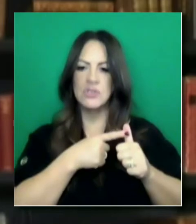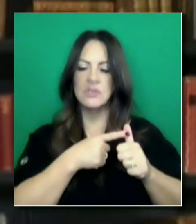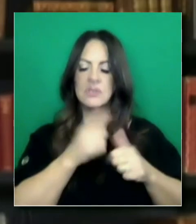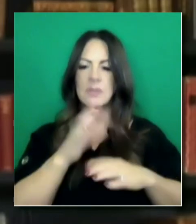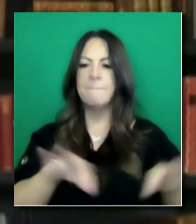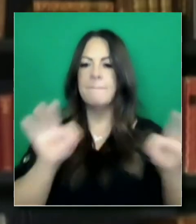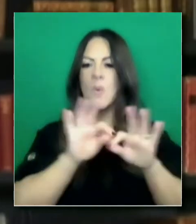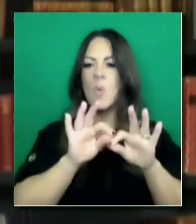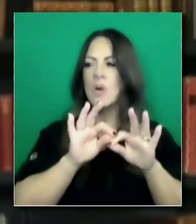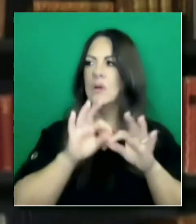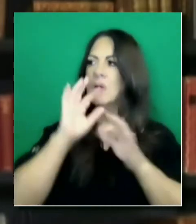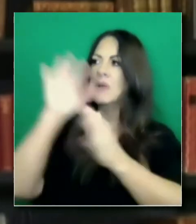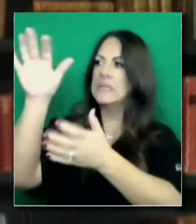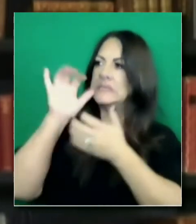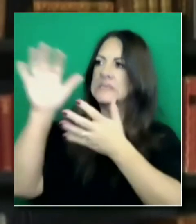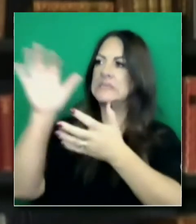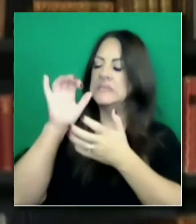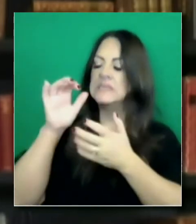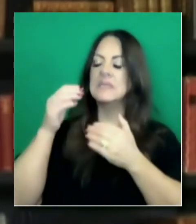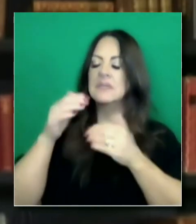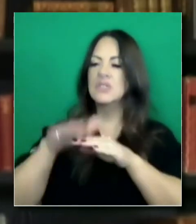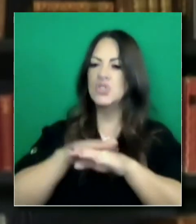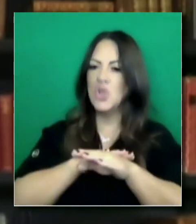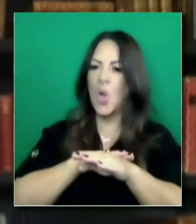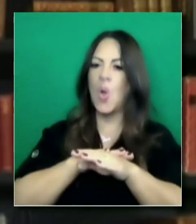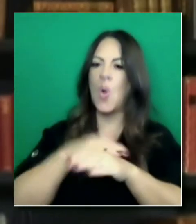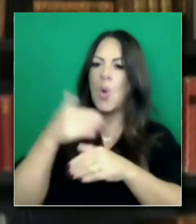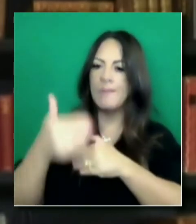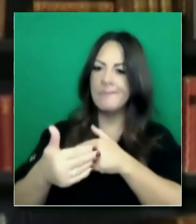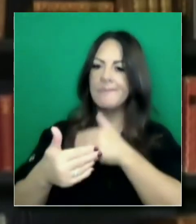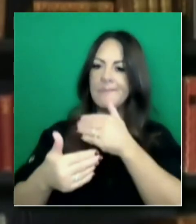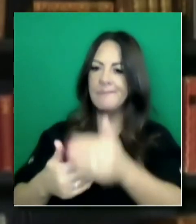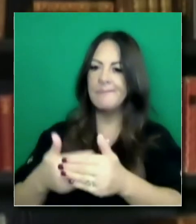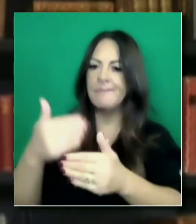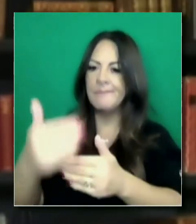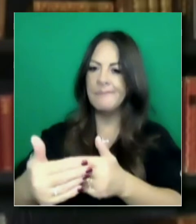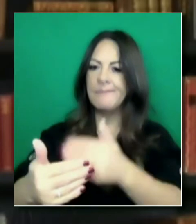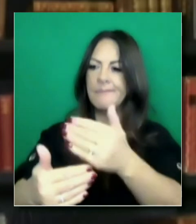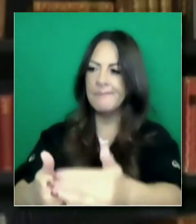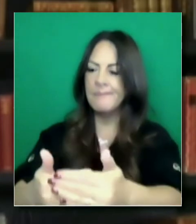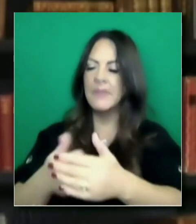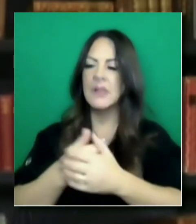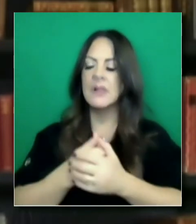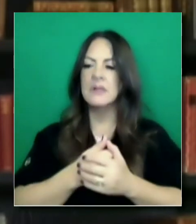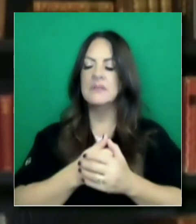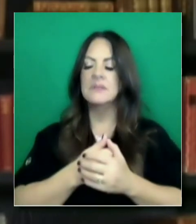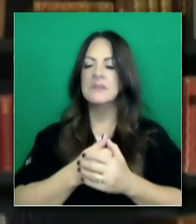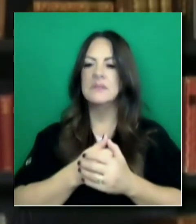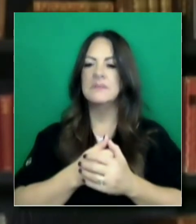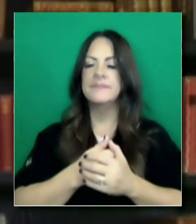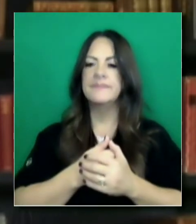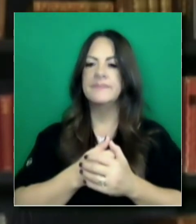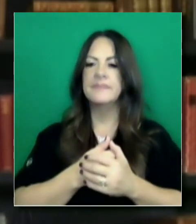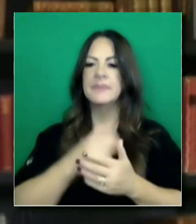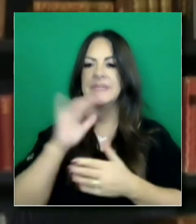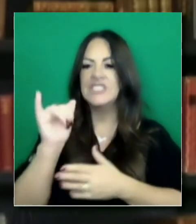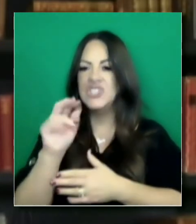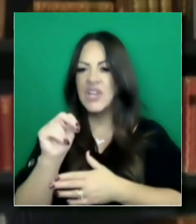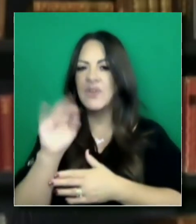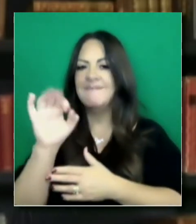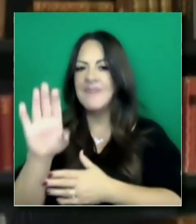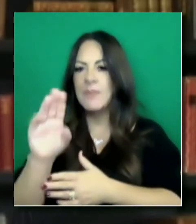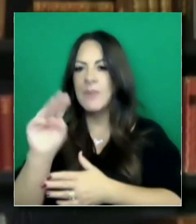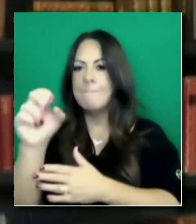healthcare workers and skilled nursing facilities. It's another when you're in January, February, March, and millions of doses